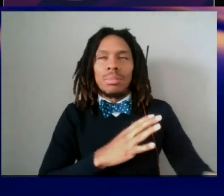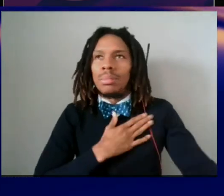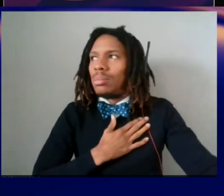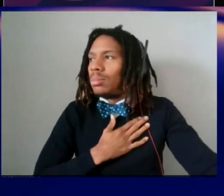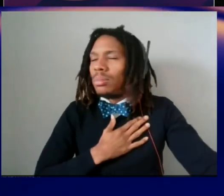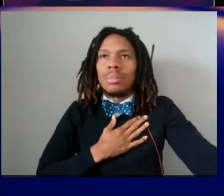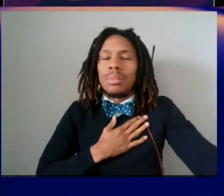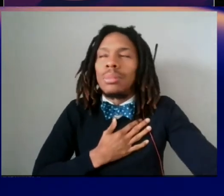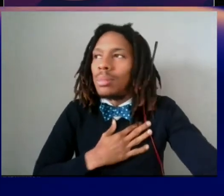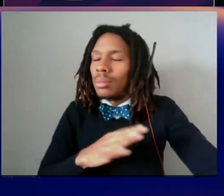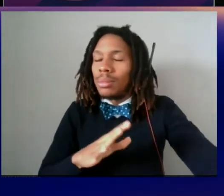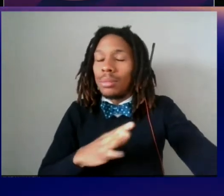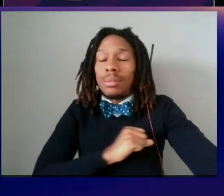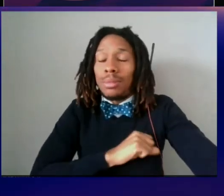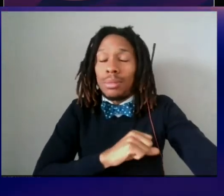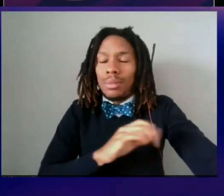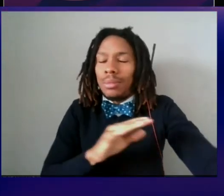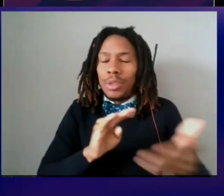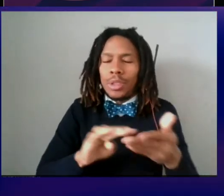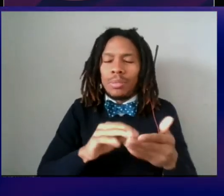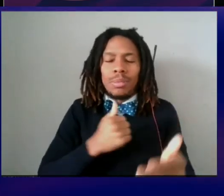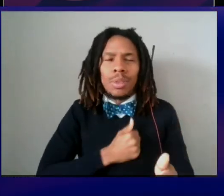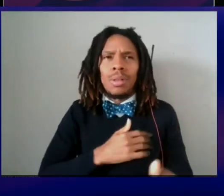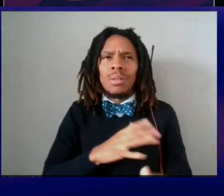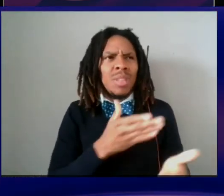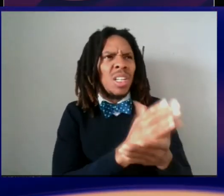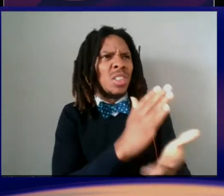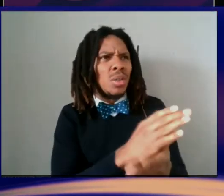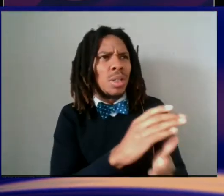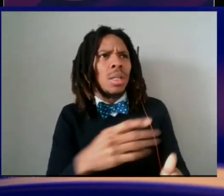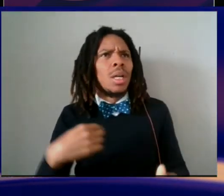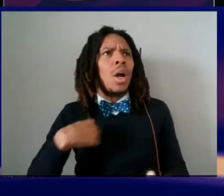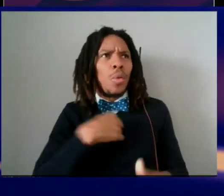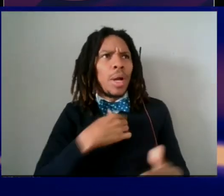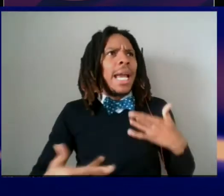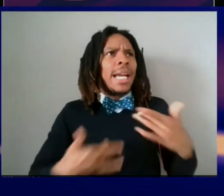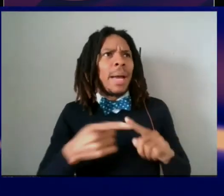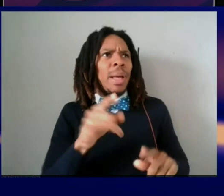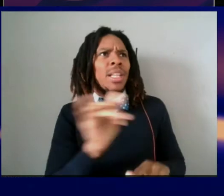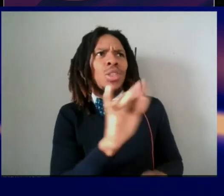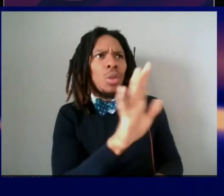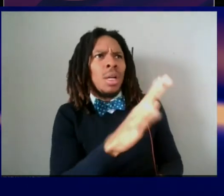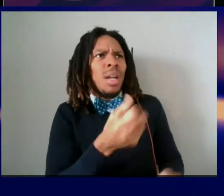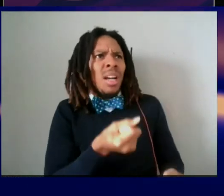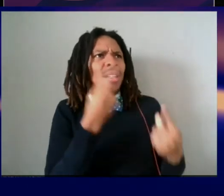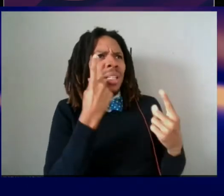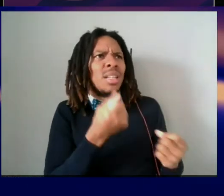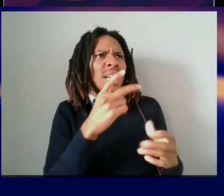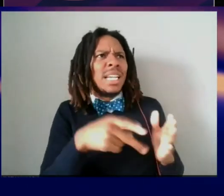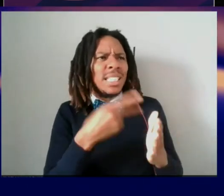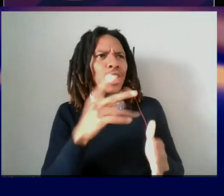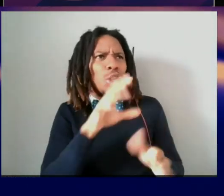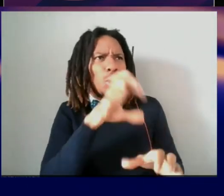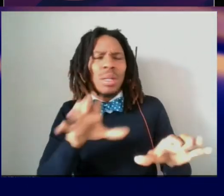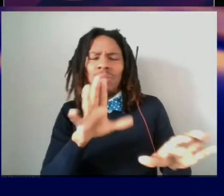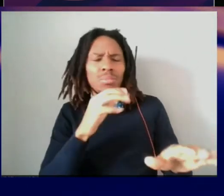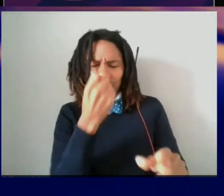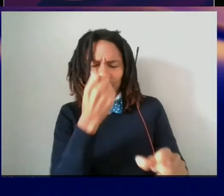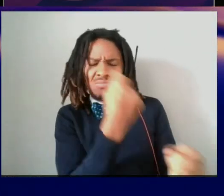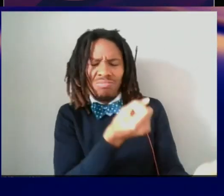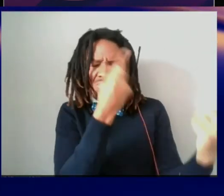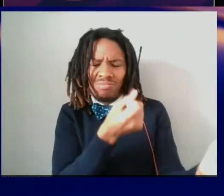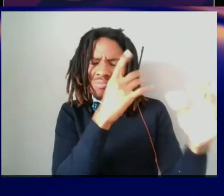apologize. Excuse me. Sorry. It's okay, Steve. You're okay. We're all excited about the I video am and so making excited. digital twins as well. Don't worry about it. Got